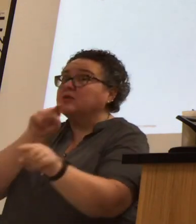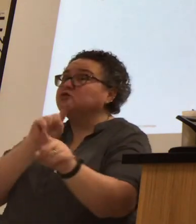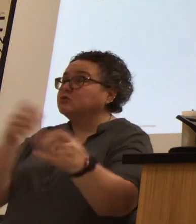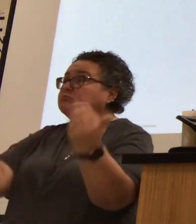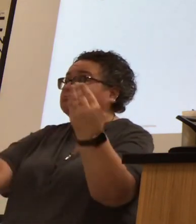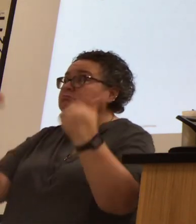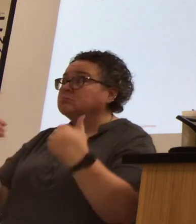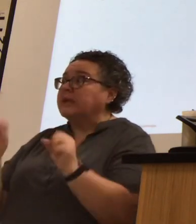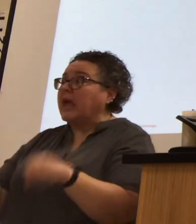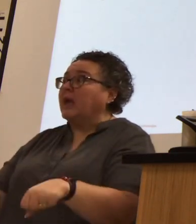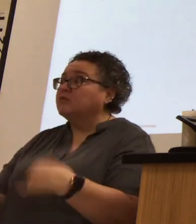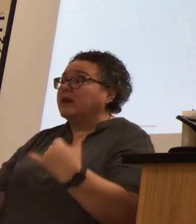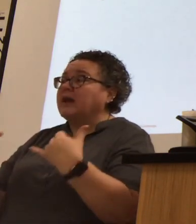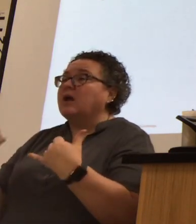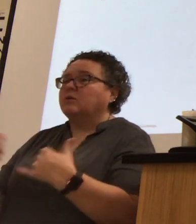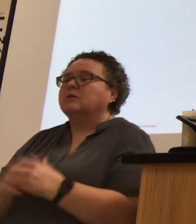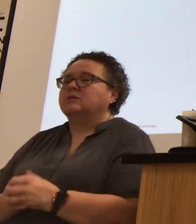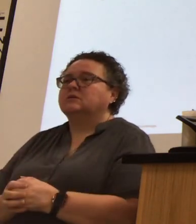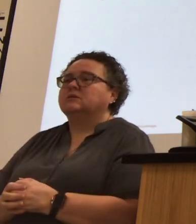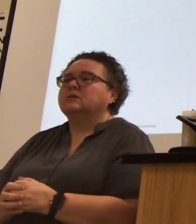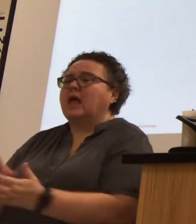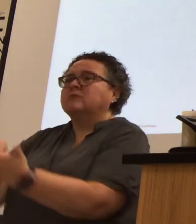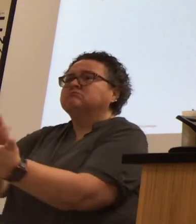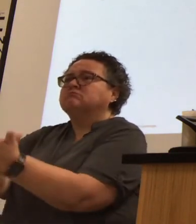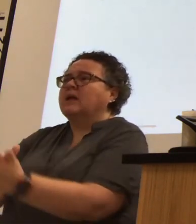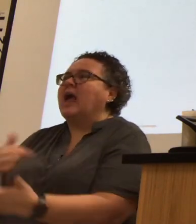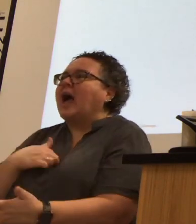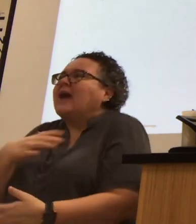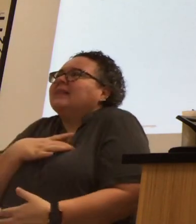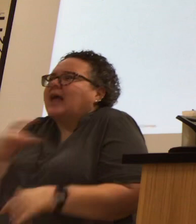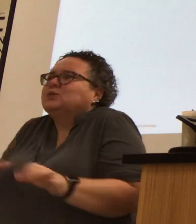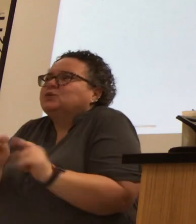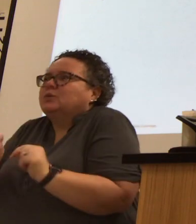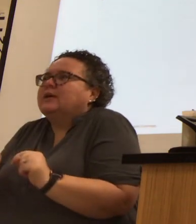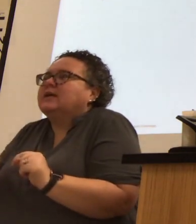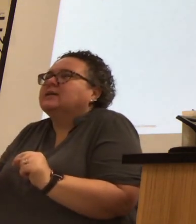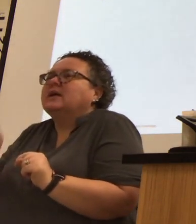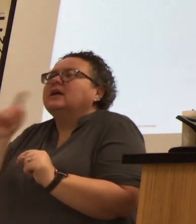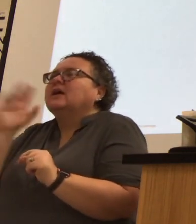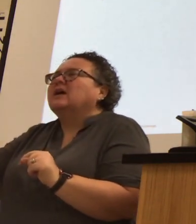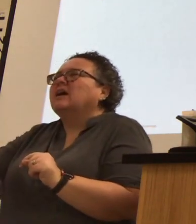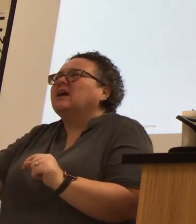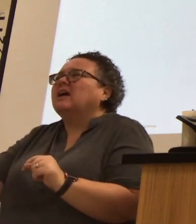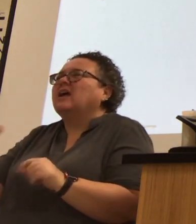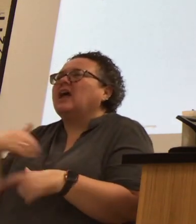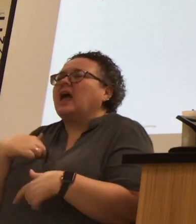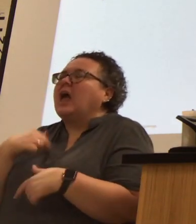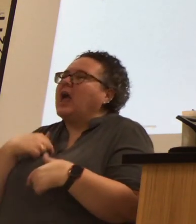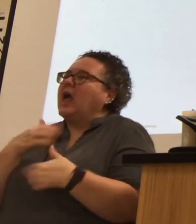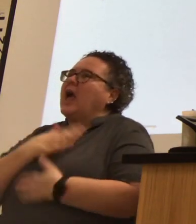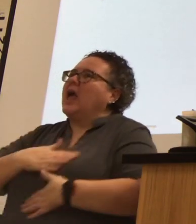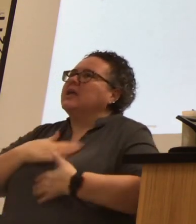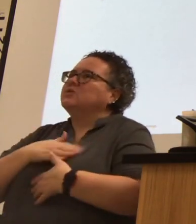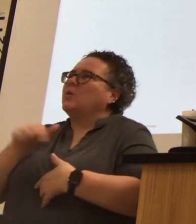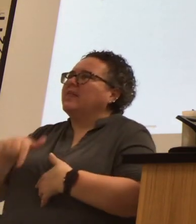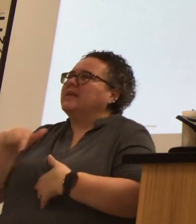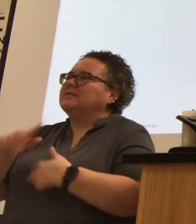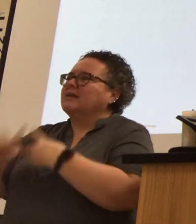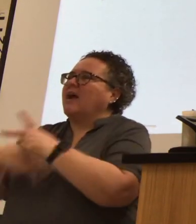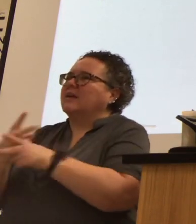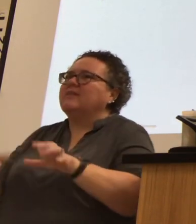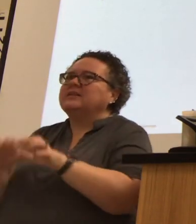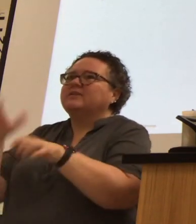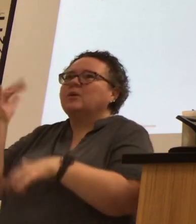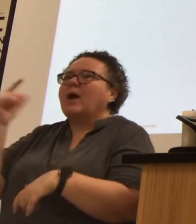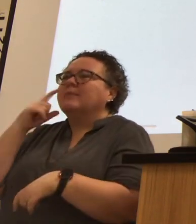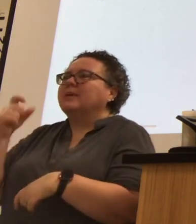Okay, and we'll do harder questions. And I like to do this because it puts a break in the monotony of lecture, and also because I need to